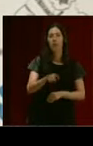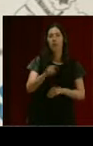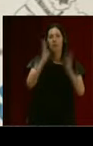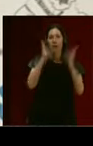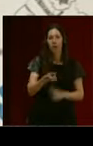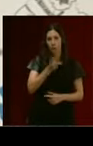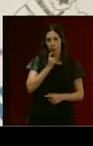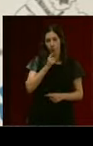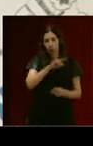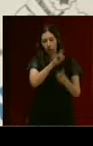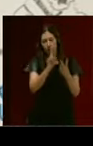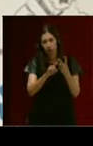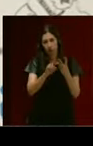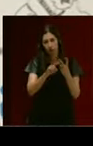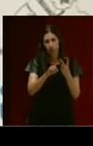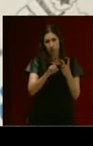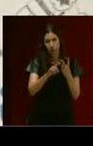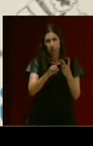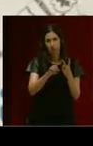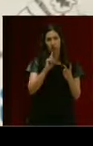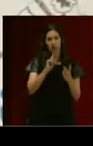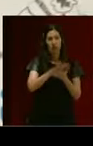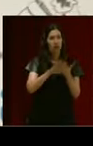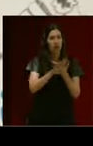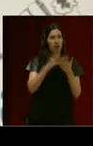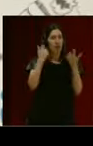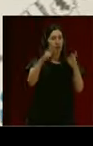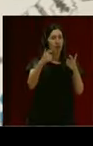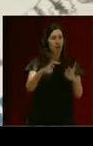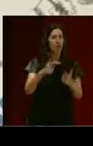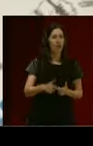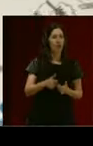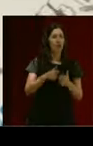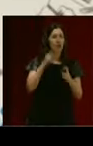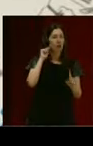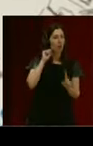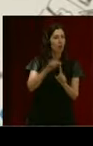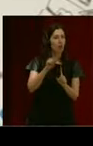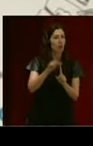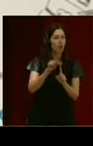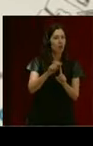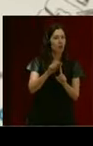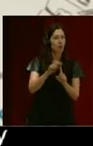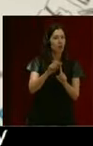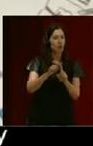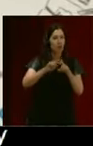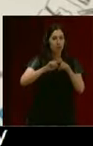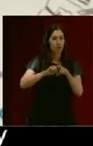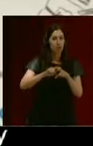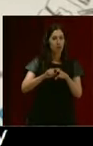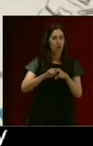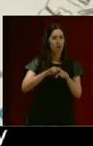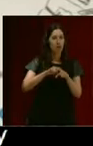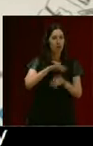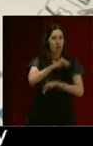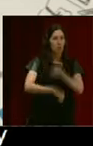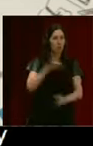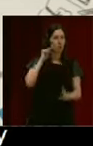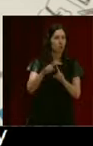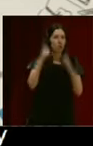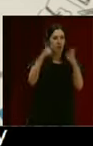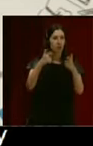and you were measuring whether or not they were successful in carrying out the task or not? And also, when you talk about classification, what type